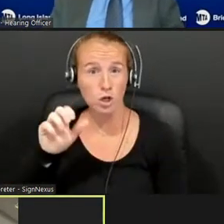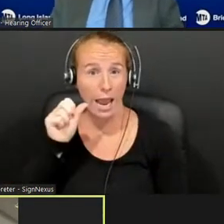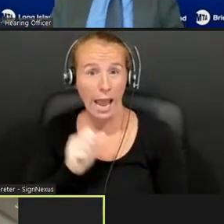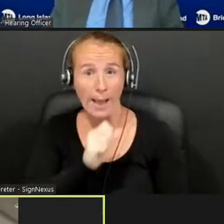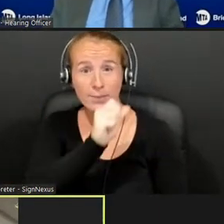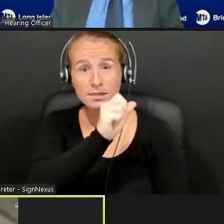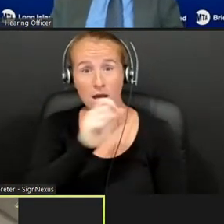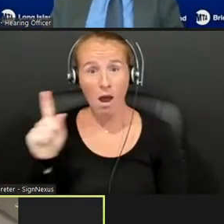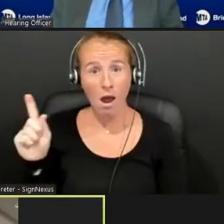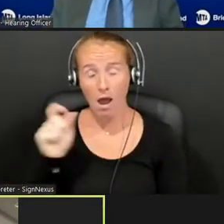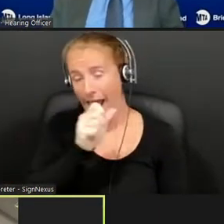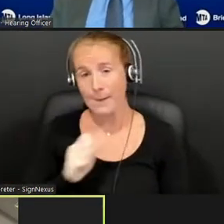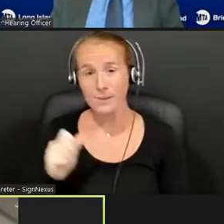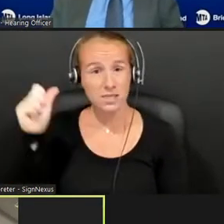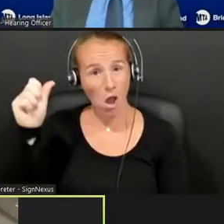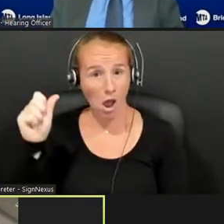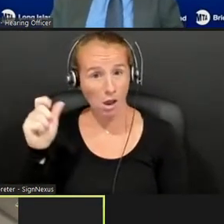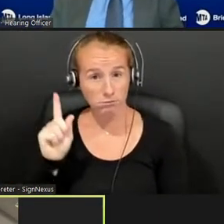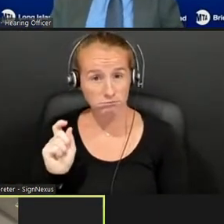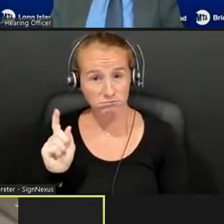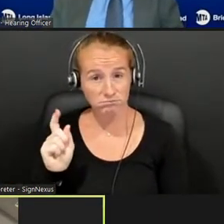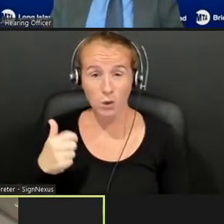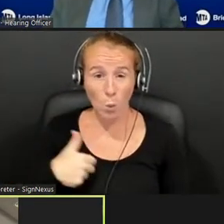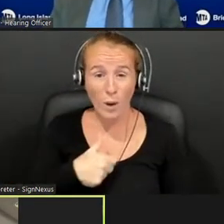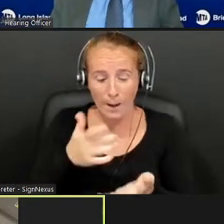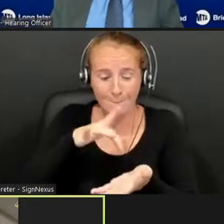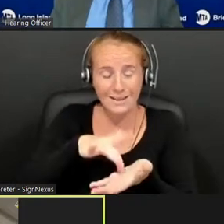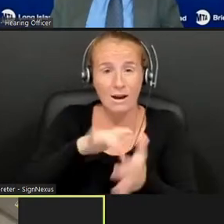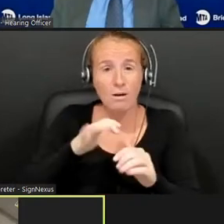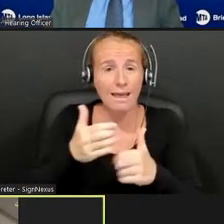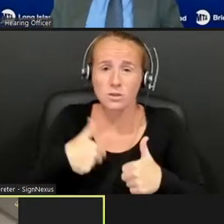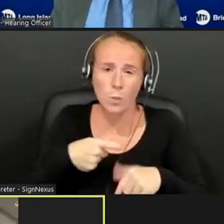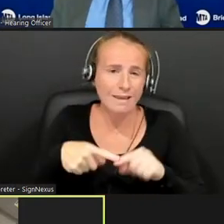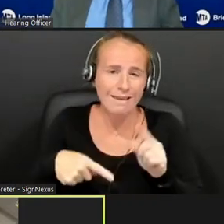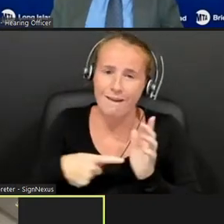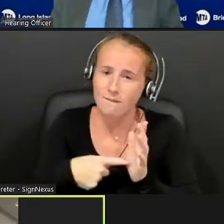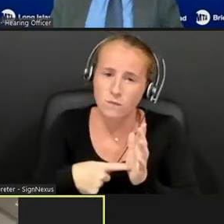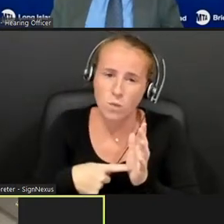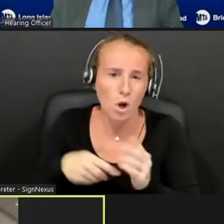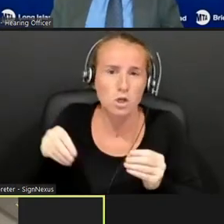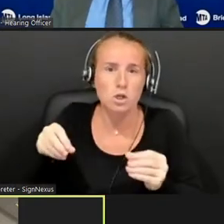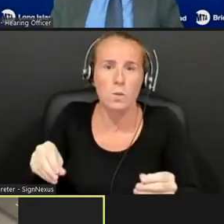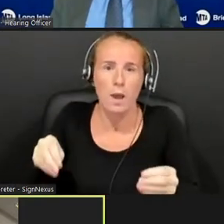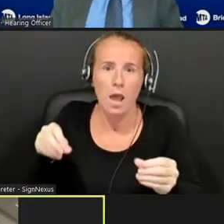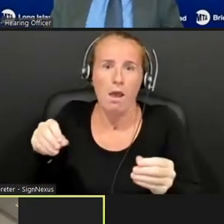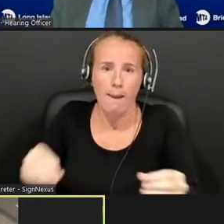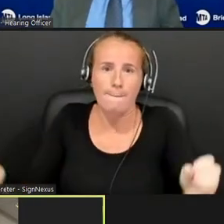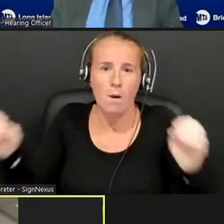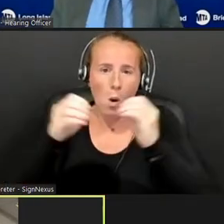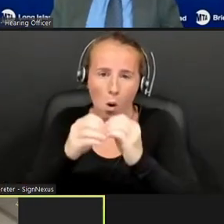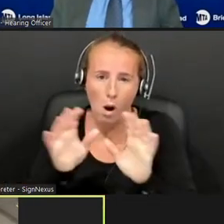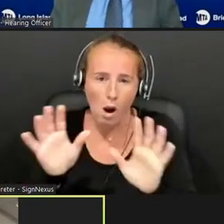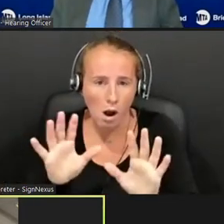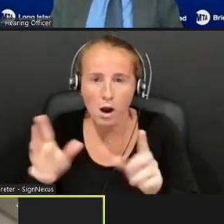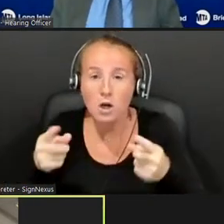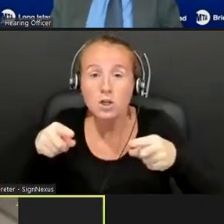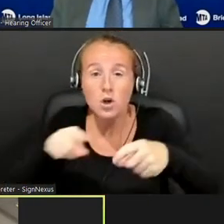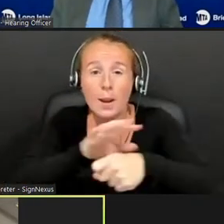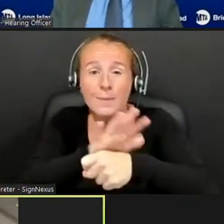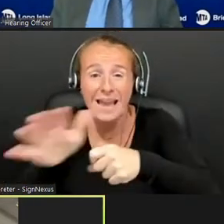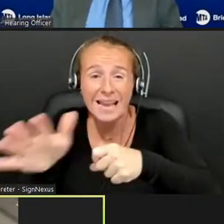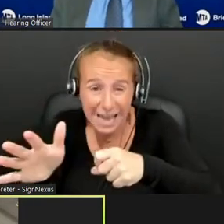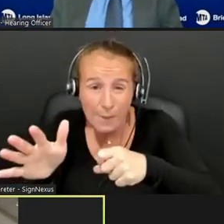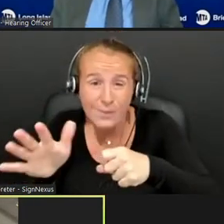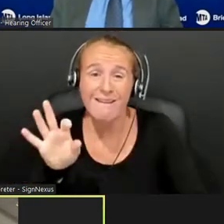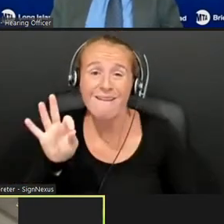TLC driver and middle class people uh cannot afford to pay any more extra tolls I think during the pandemic nine of the TLC